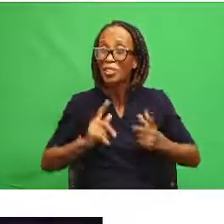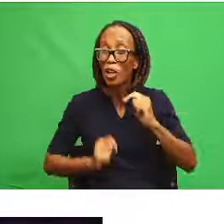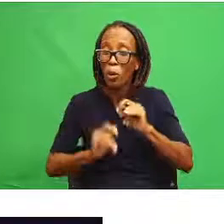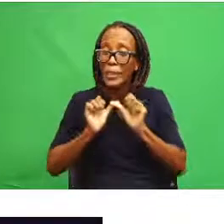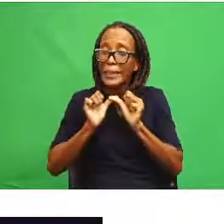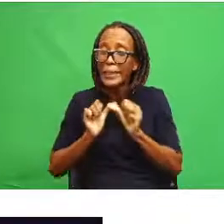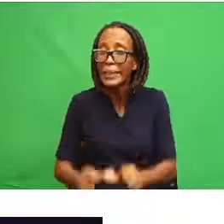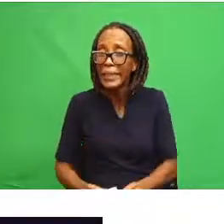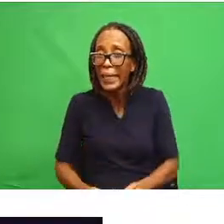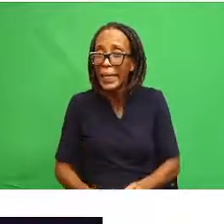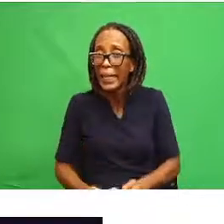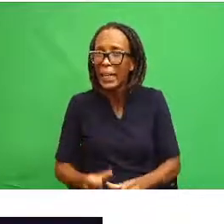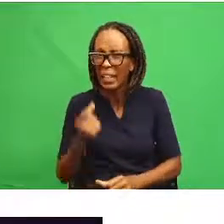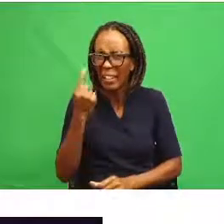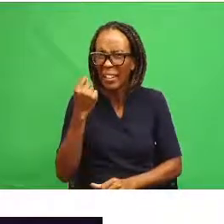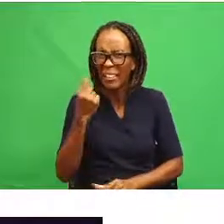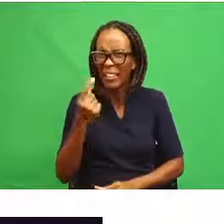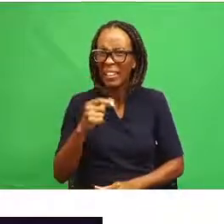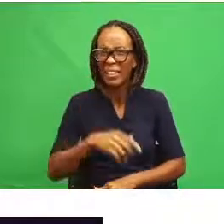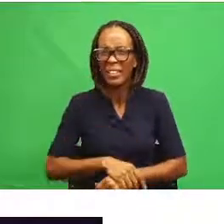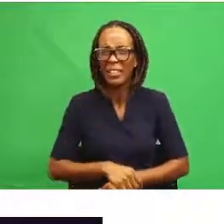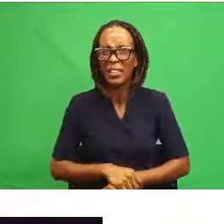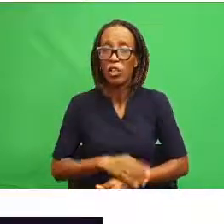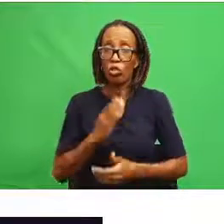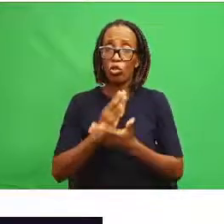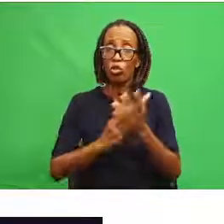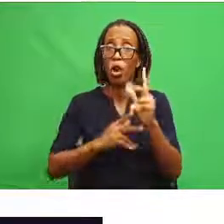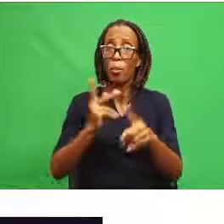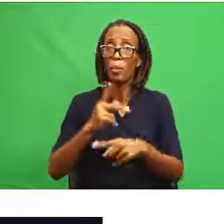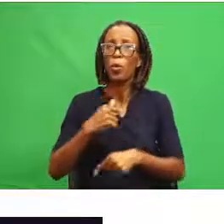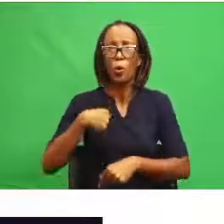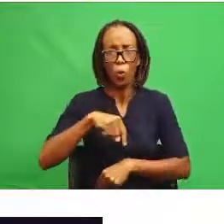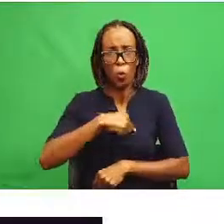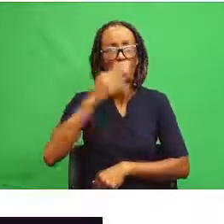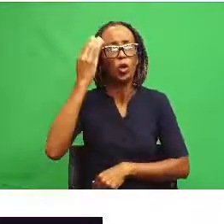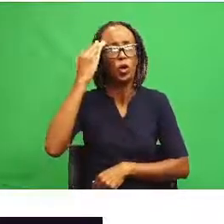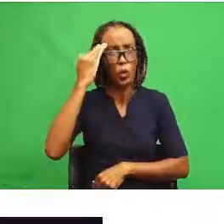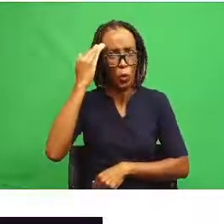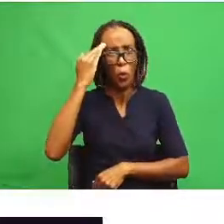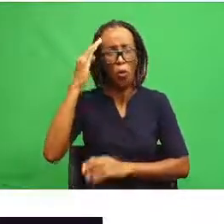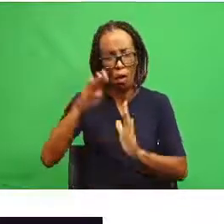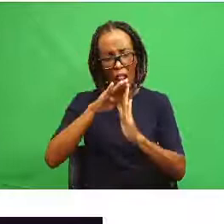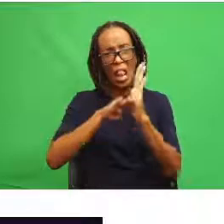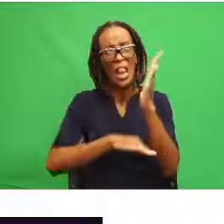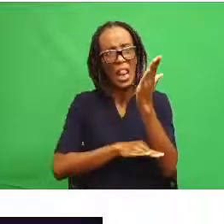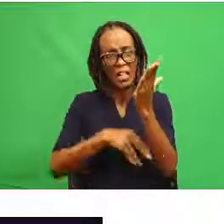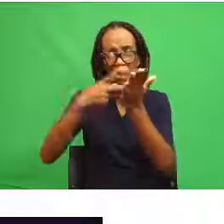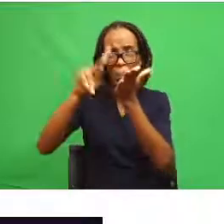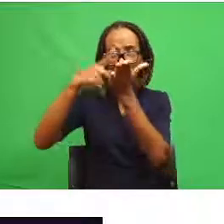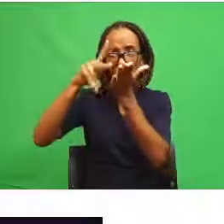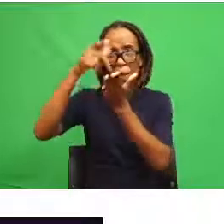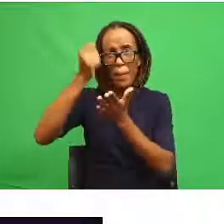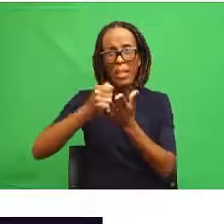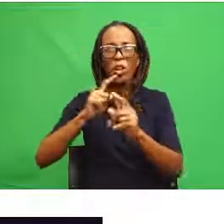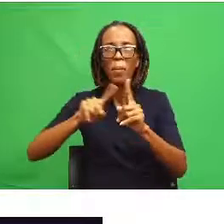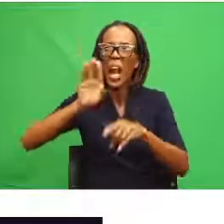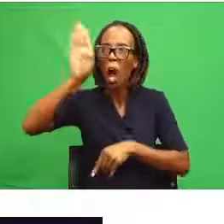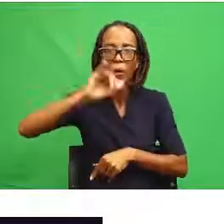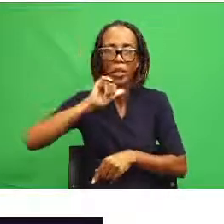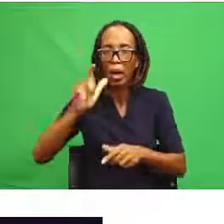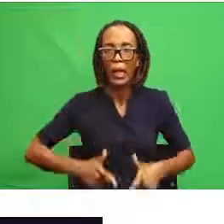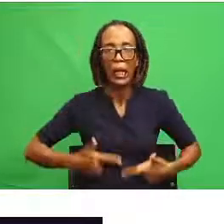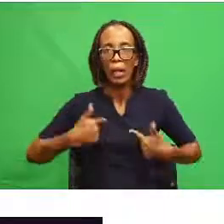country. And that's critical, because we have a lot of people, we are aware, and we're working on that to try to weed out, some